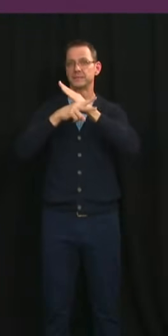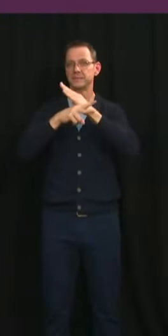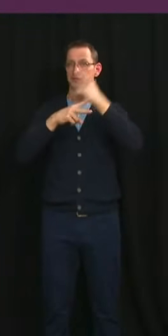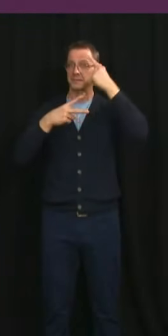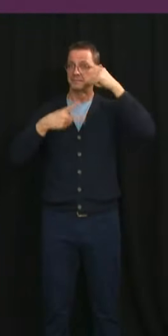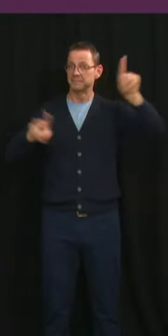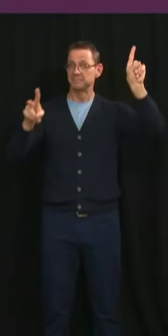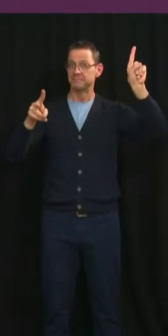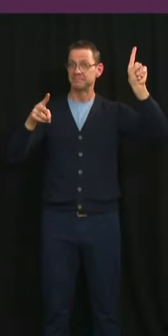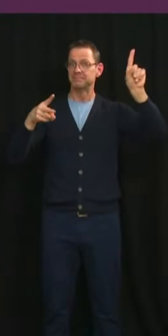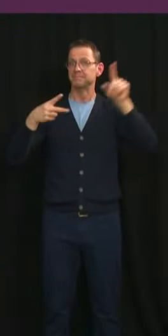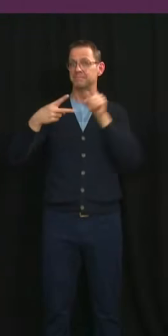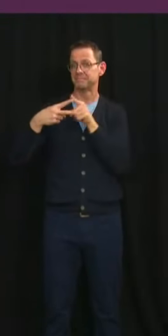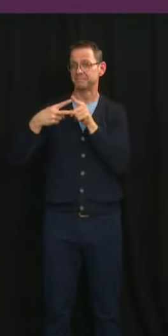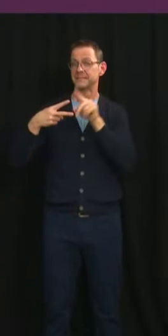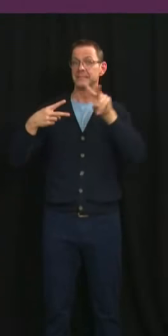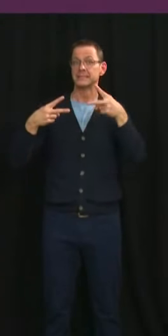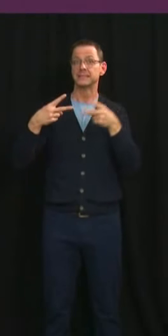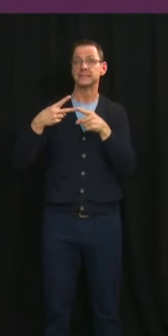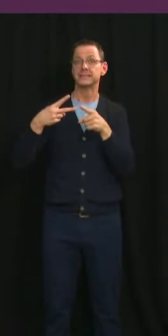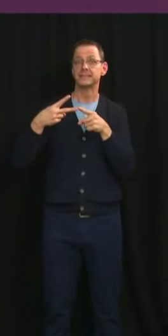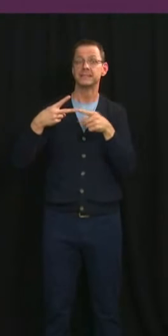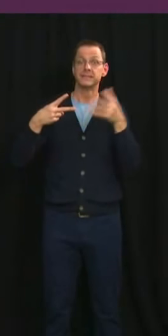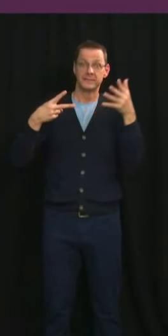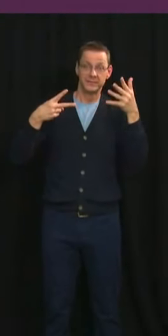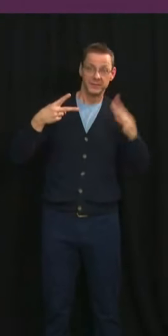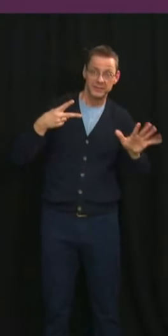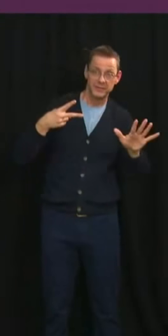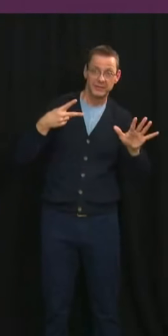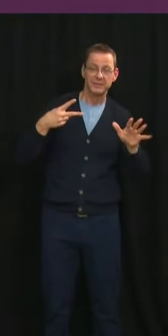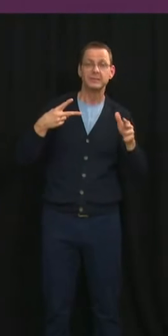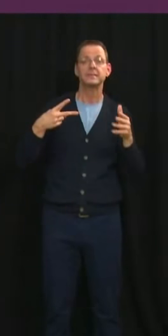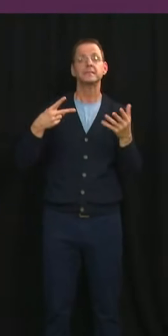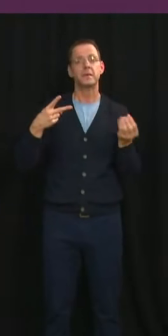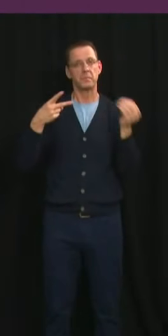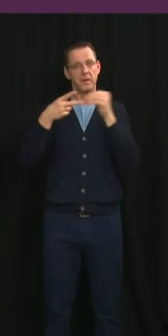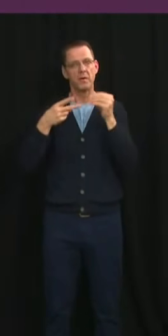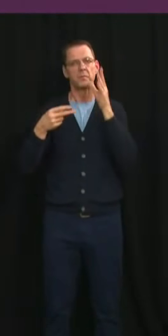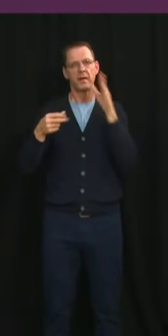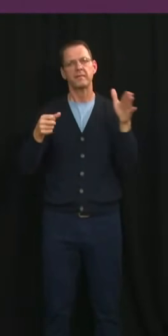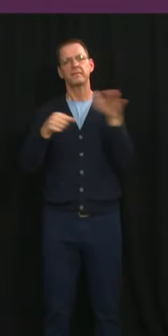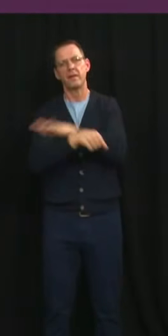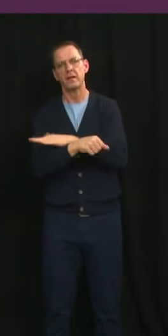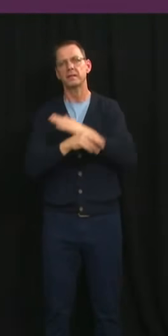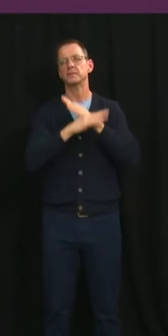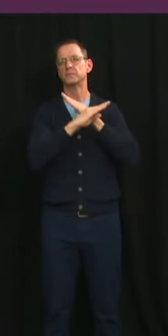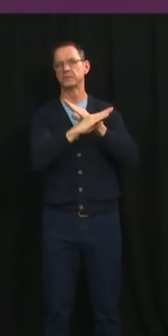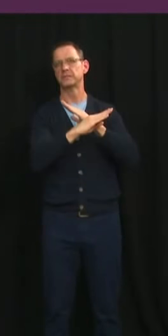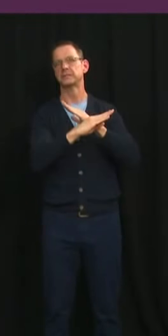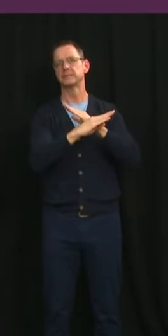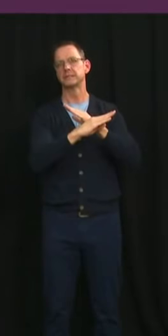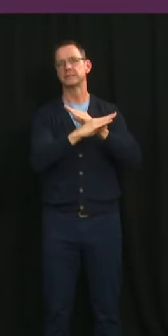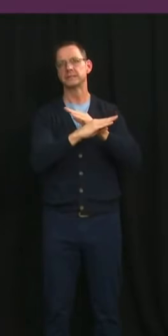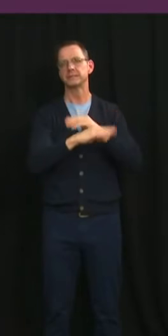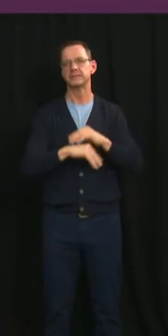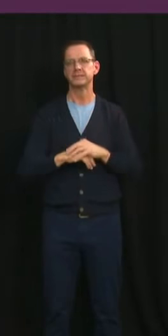that point that we can move to higher capacity limits, to have larger gatherings that are allowed,